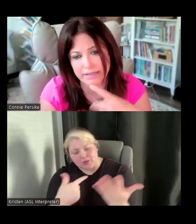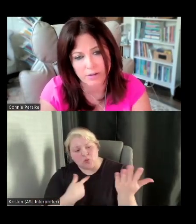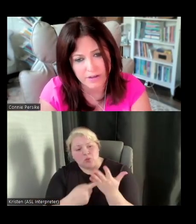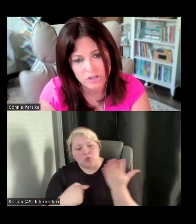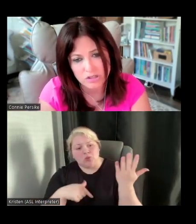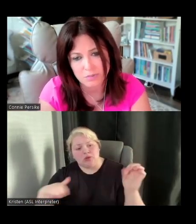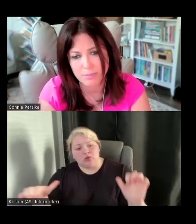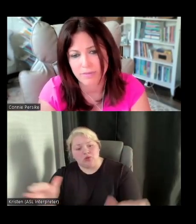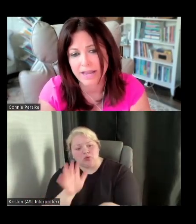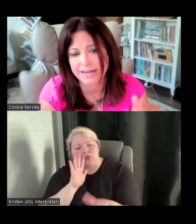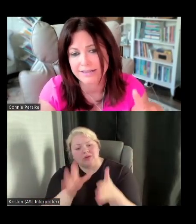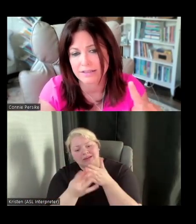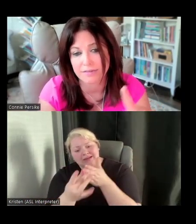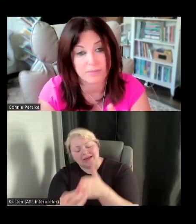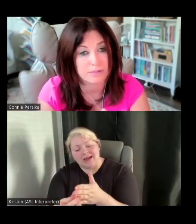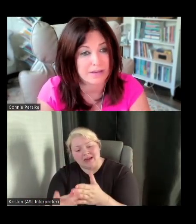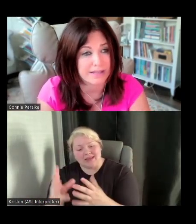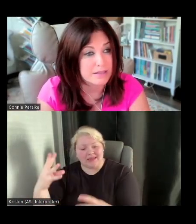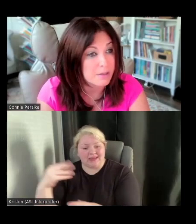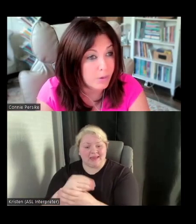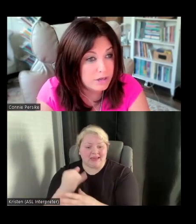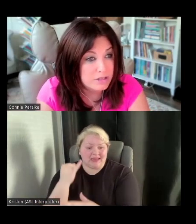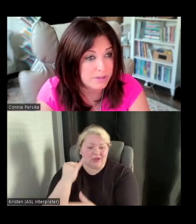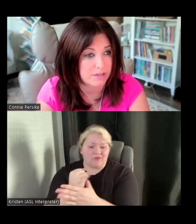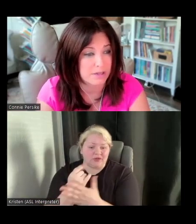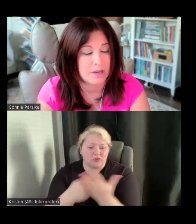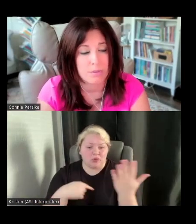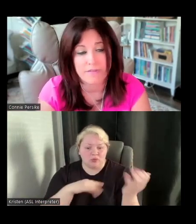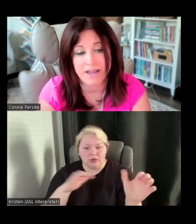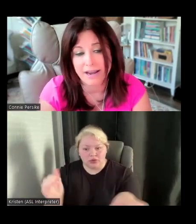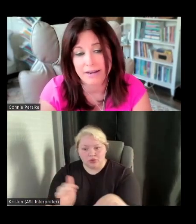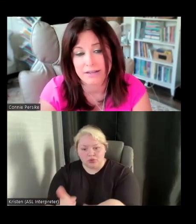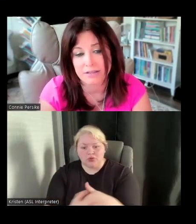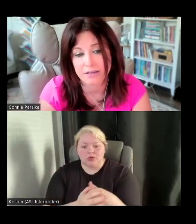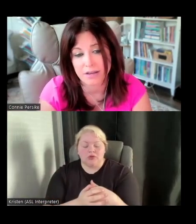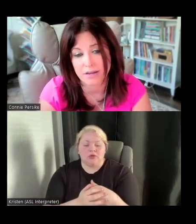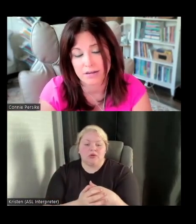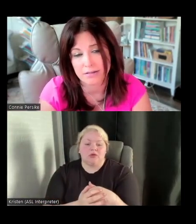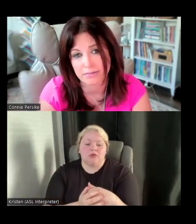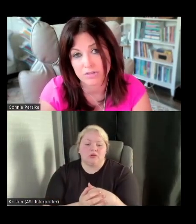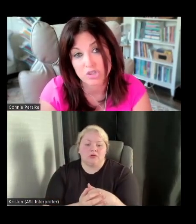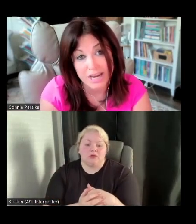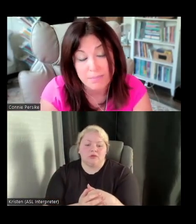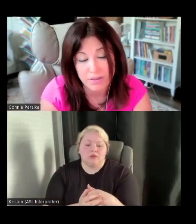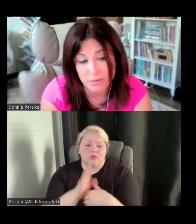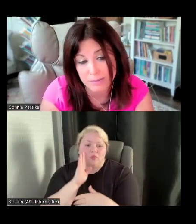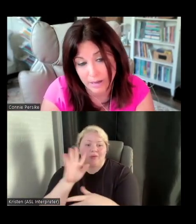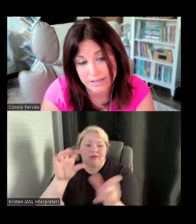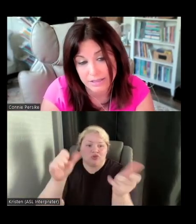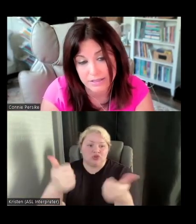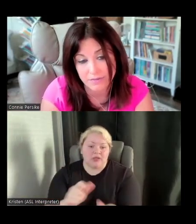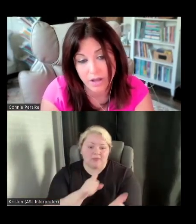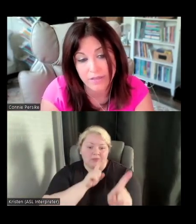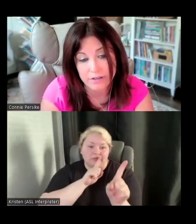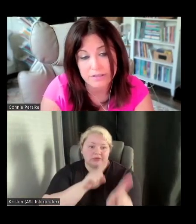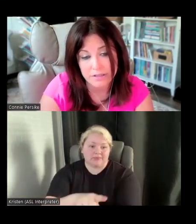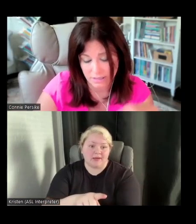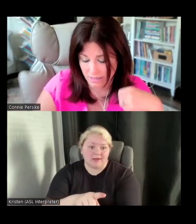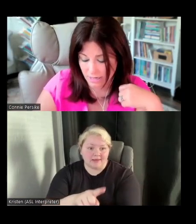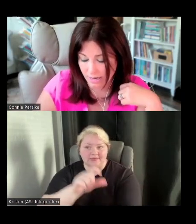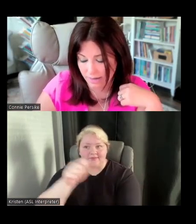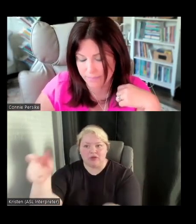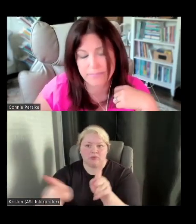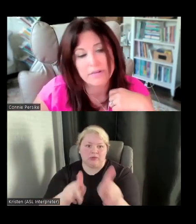guide the interventions we provide. It's going to guide the supports we provide, and it's going to shape the responses of